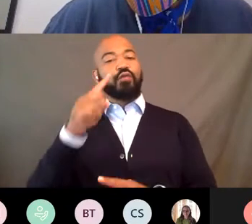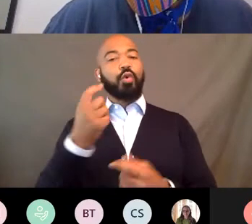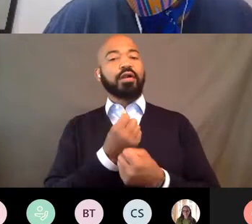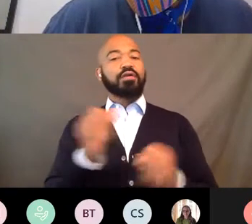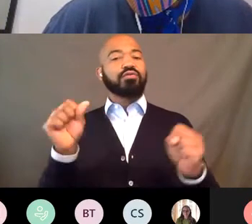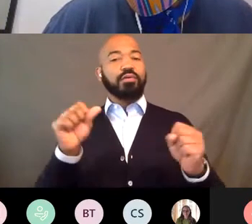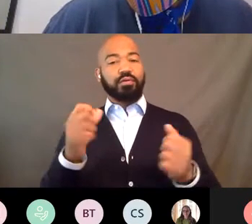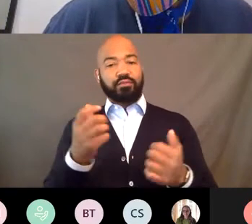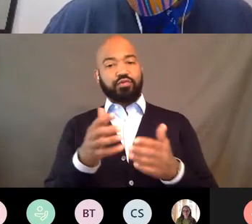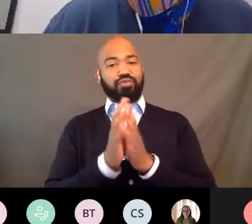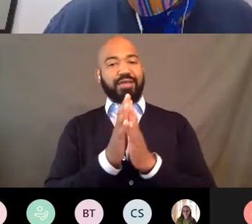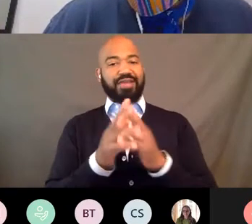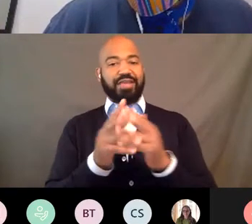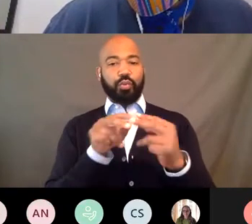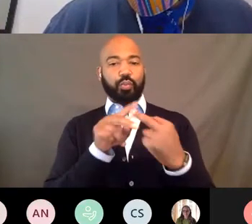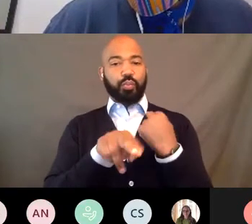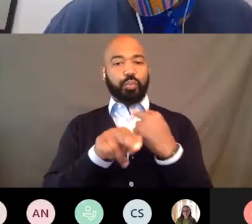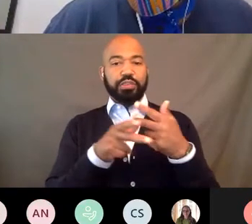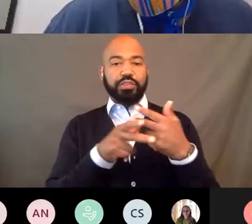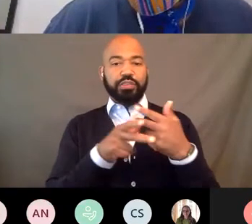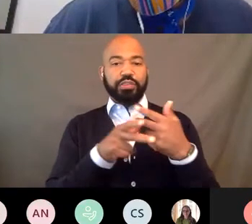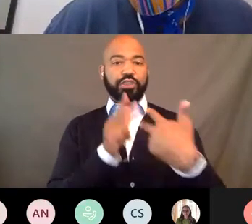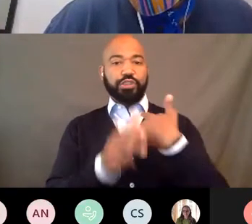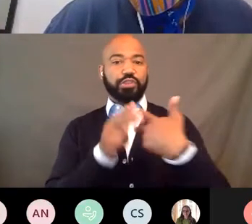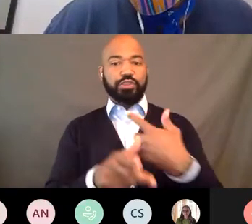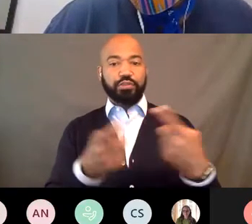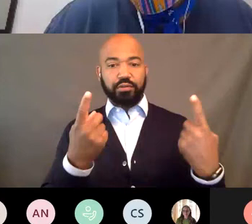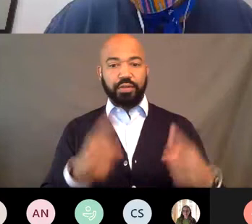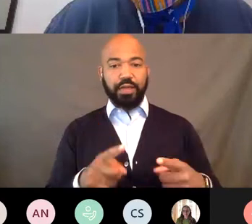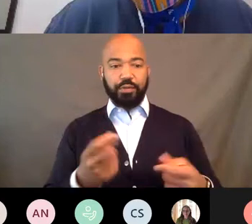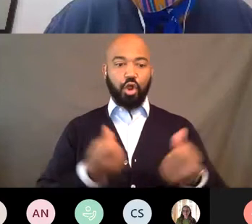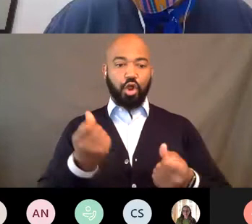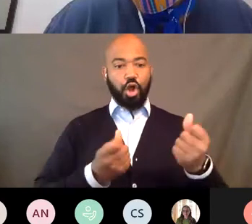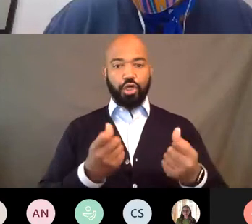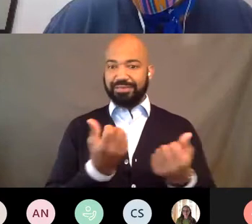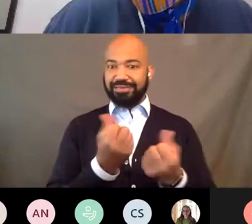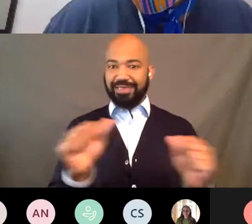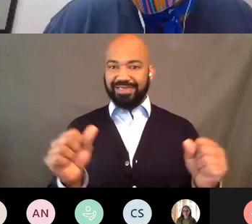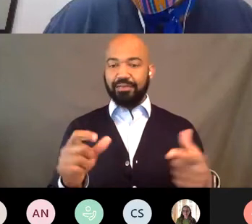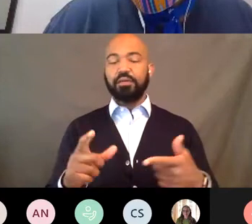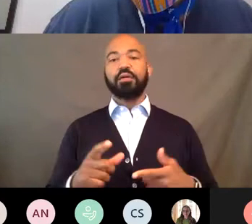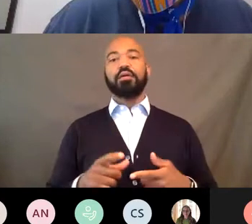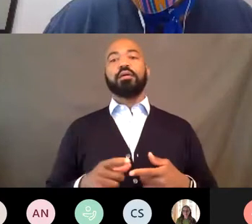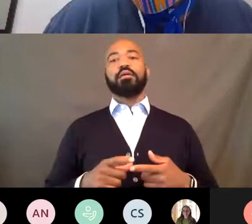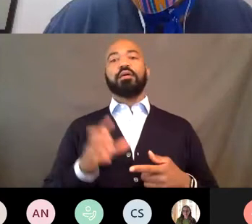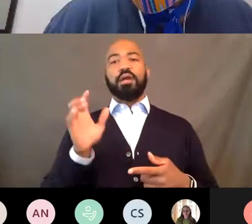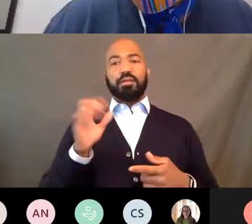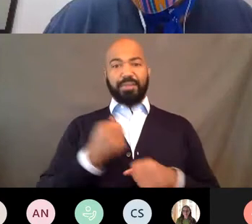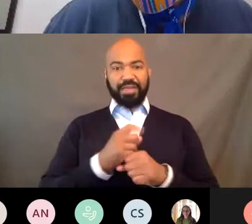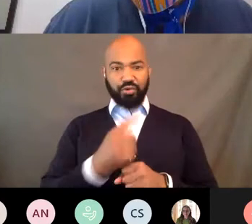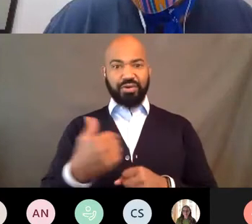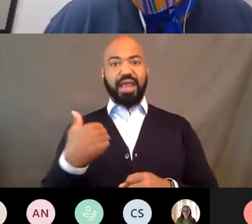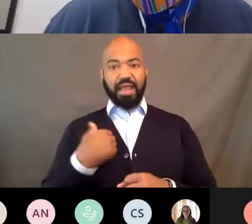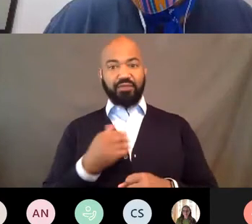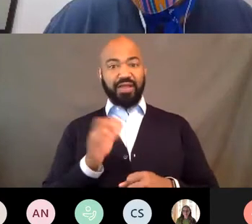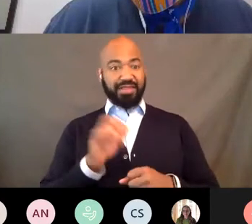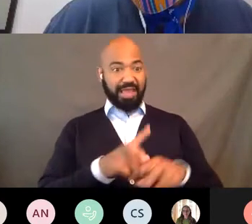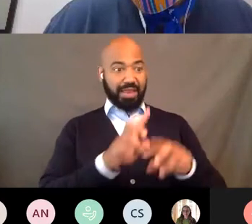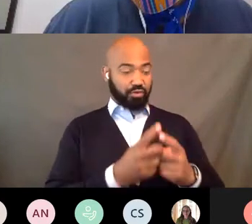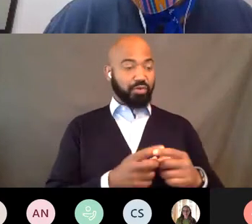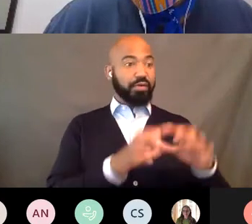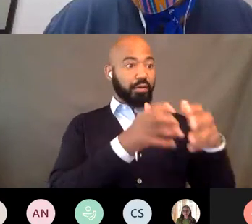traffic safety, like for example, just and like to have that to like those maps side by side to